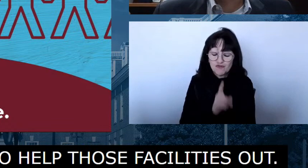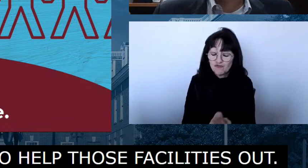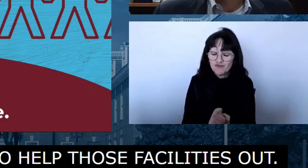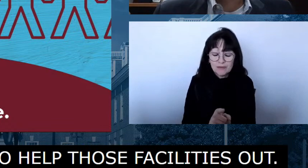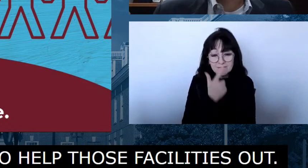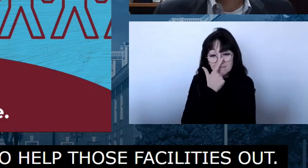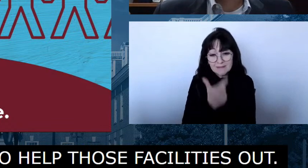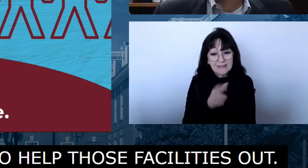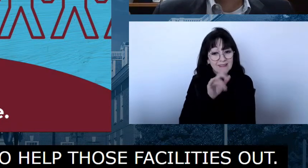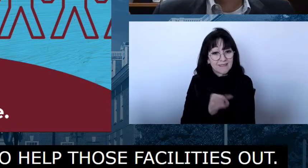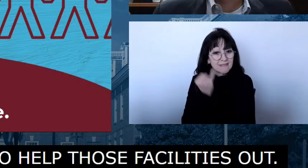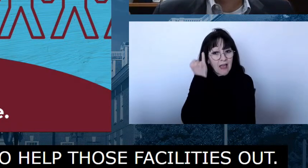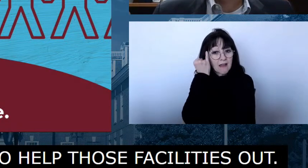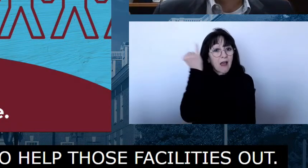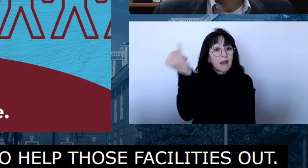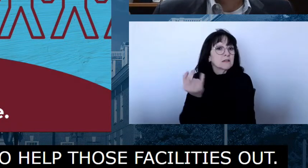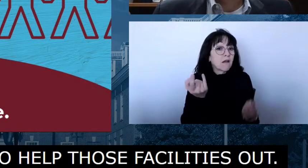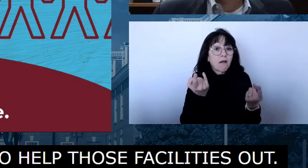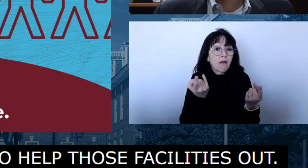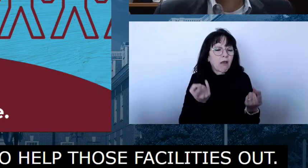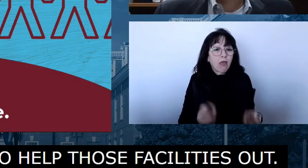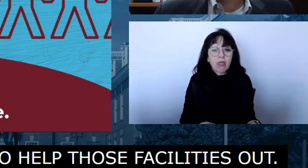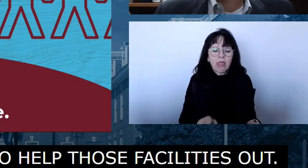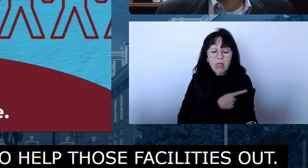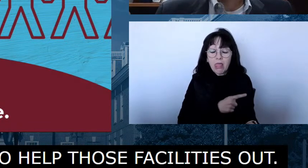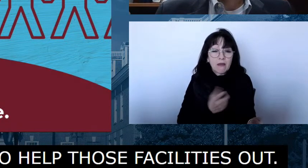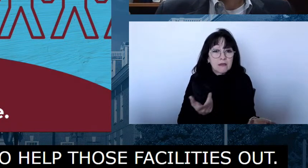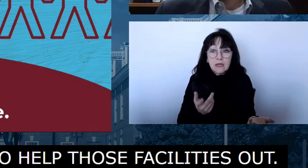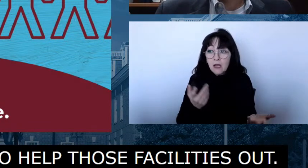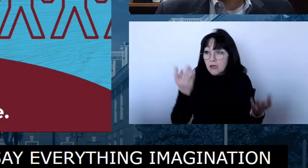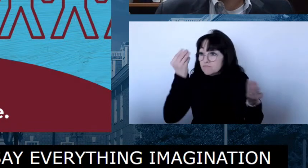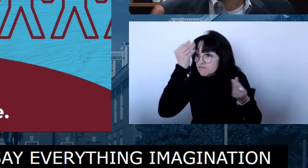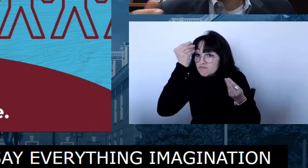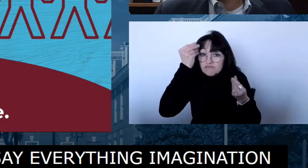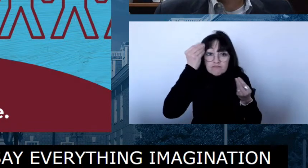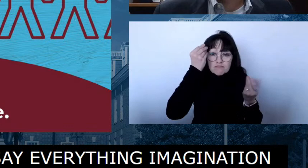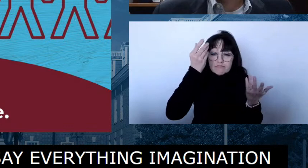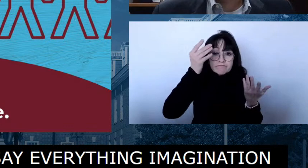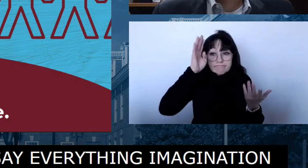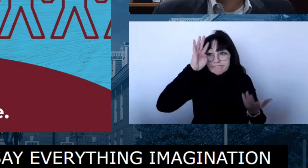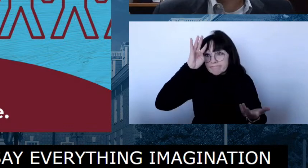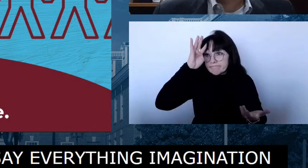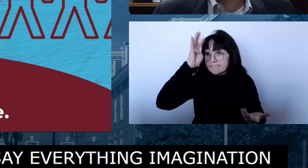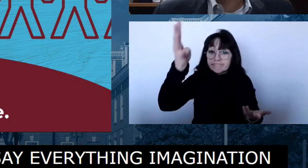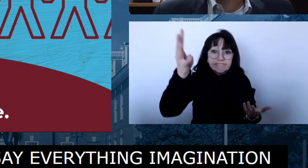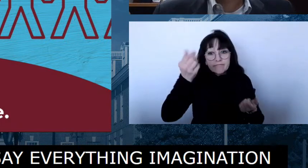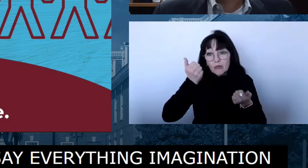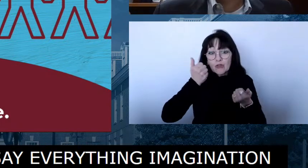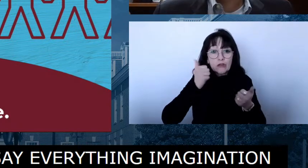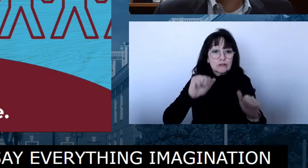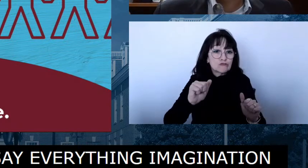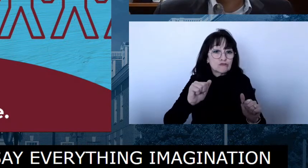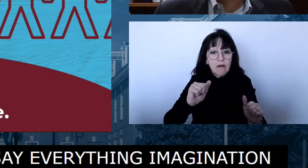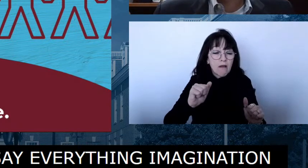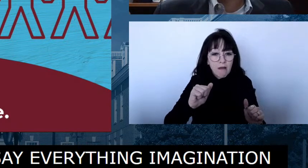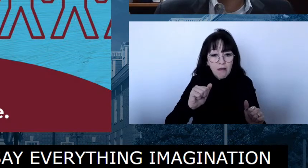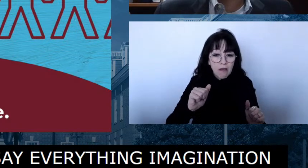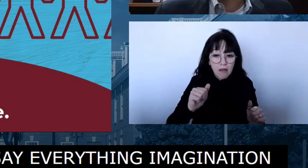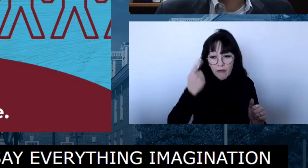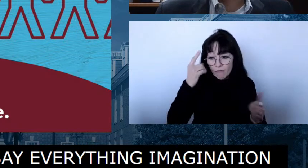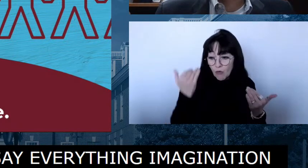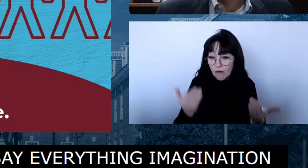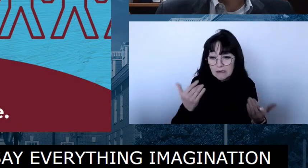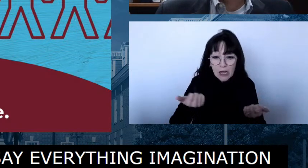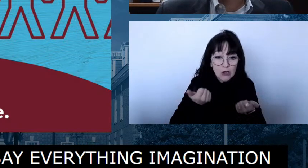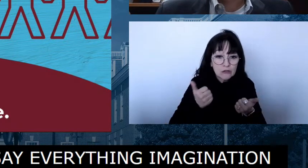and thanks to some great partners, had some success there. The hospital mission, you're right. Dr. Tam kind of teed that up for us and made us scratch our